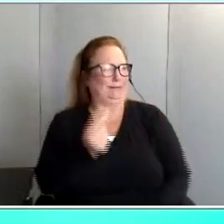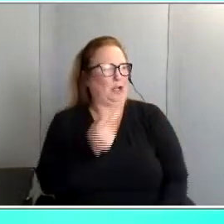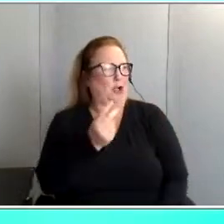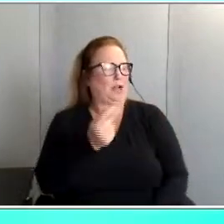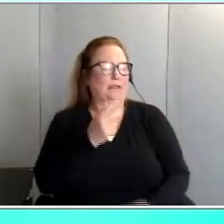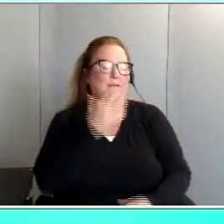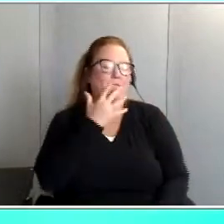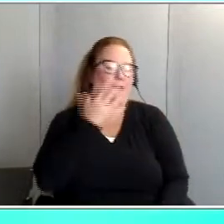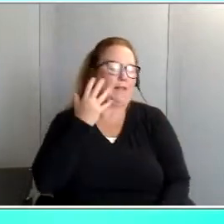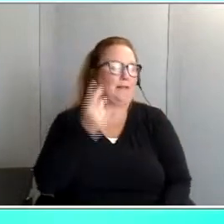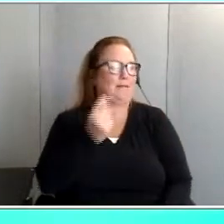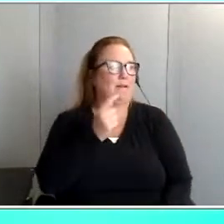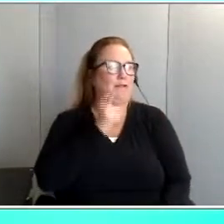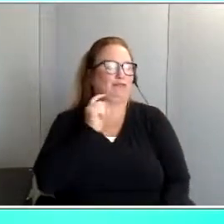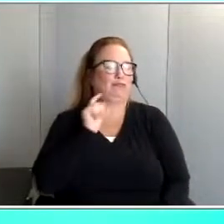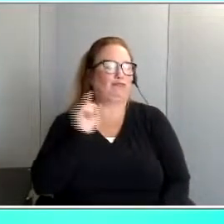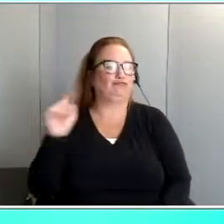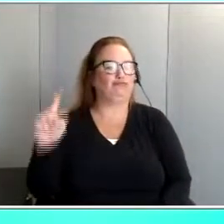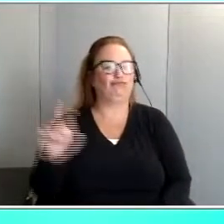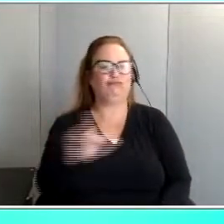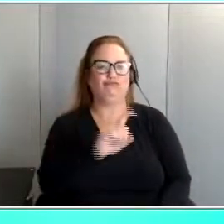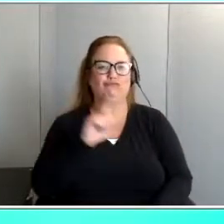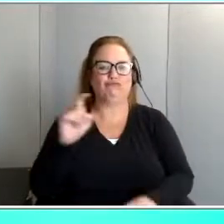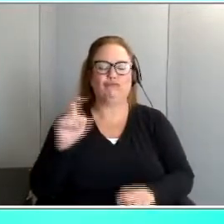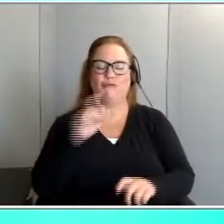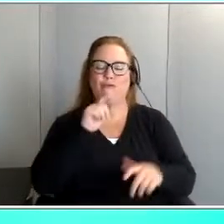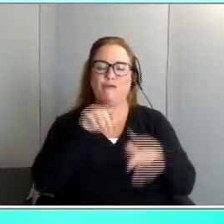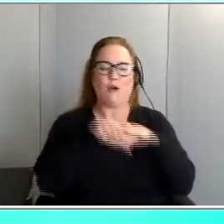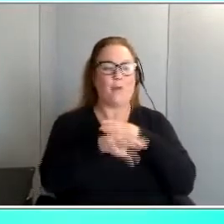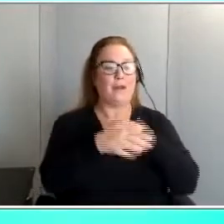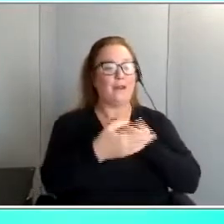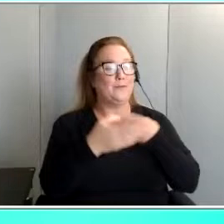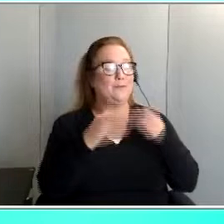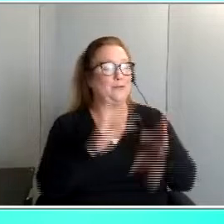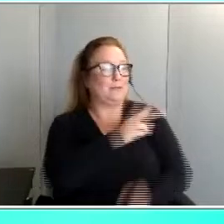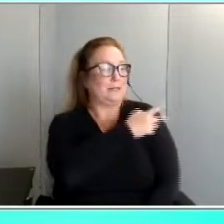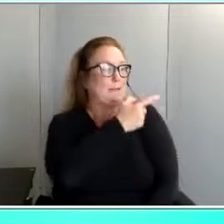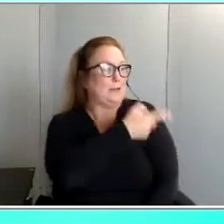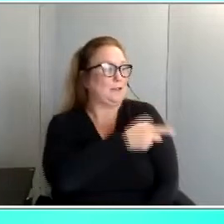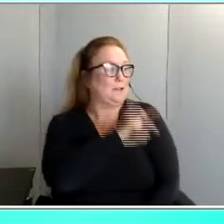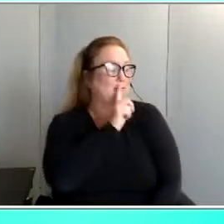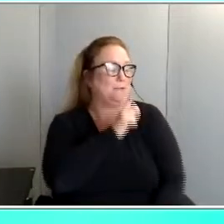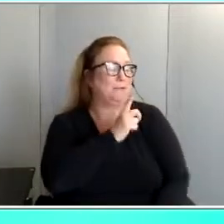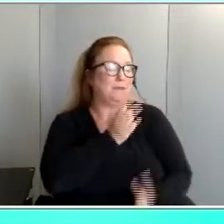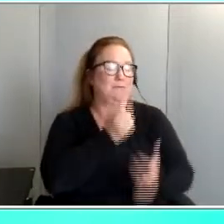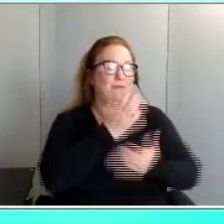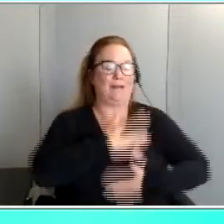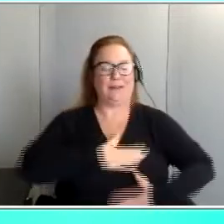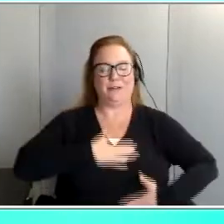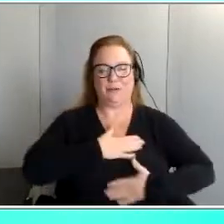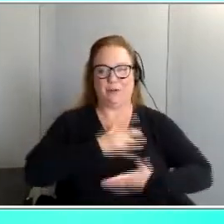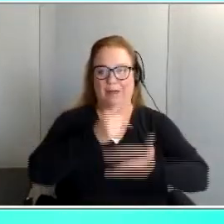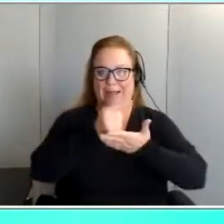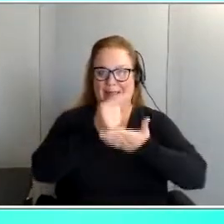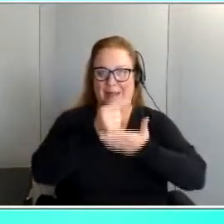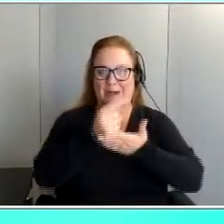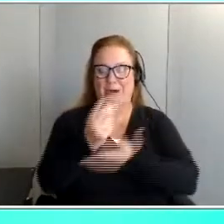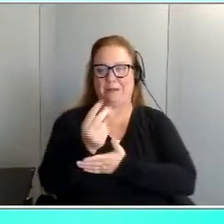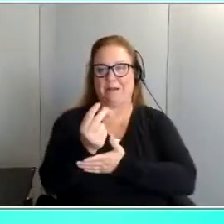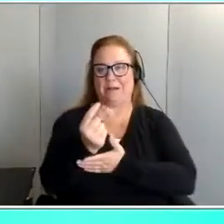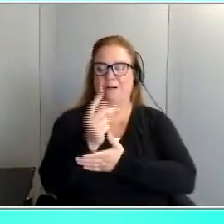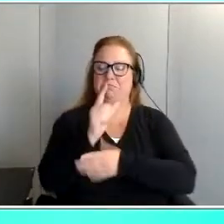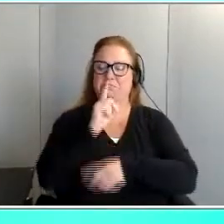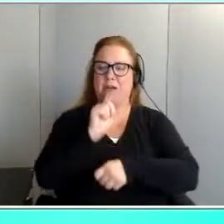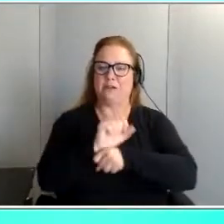kind of roaming around from room to room at a hospital, bringing joy to hospital patients. Therapy dogs that work in hospitals, though, provide what is known